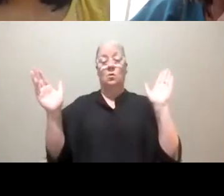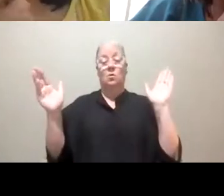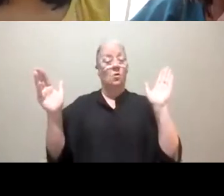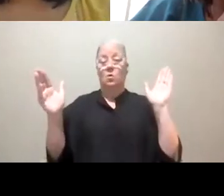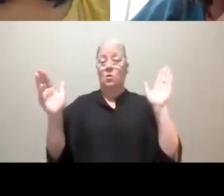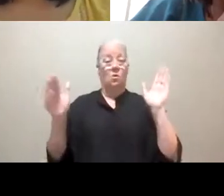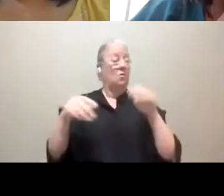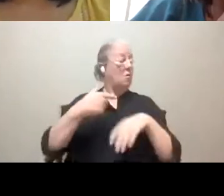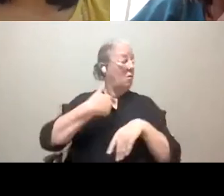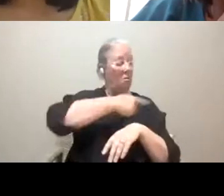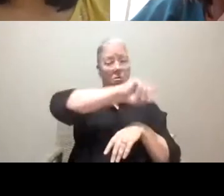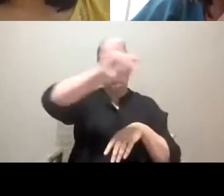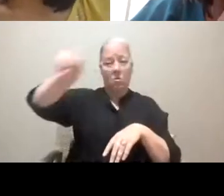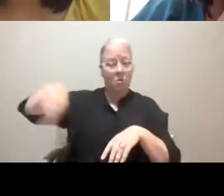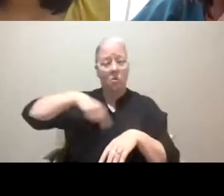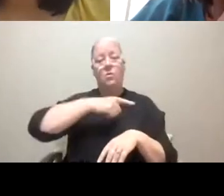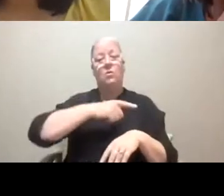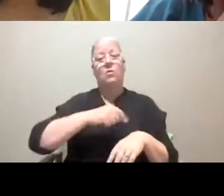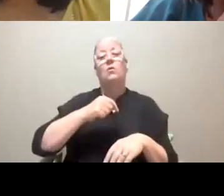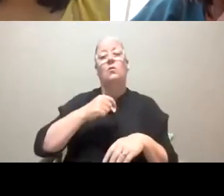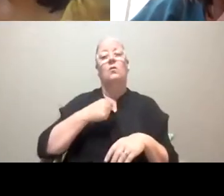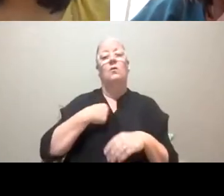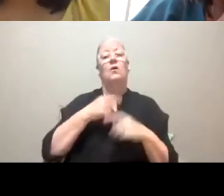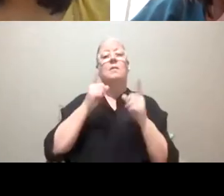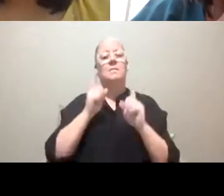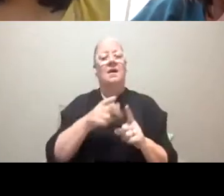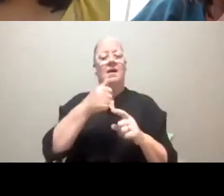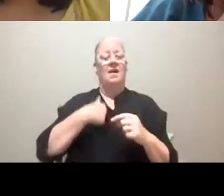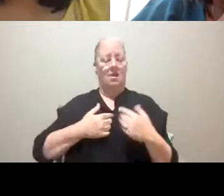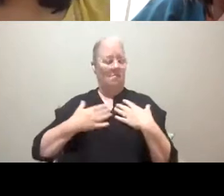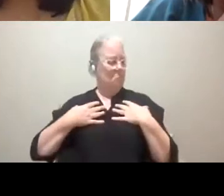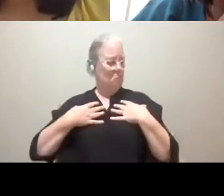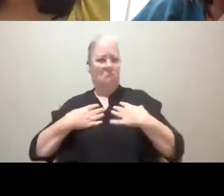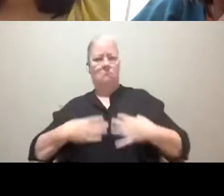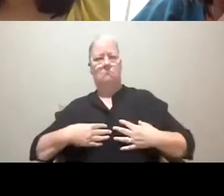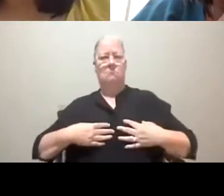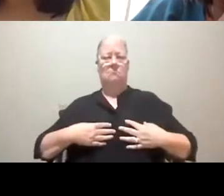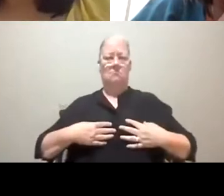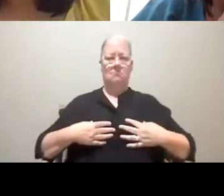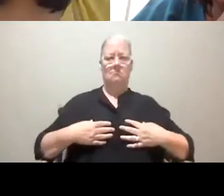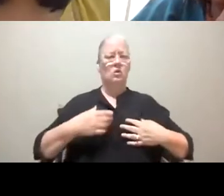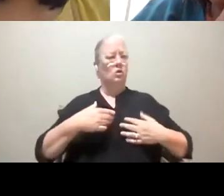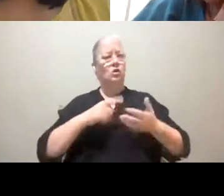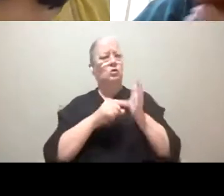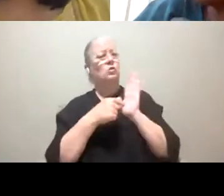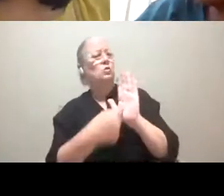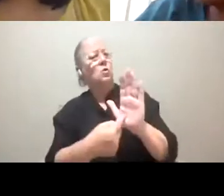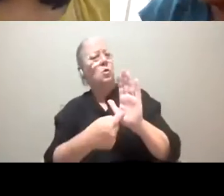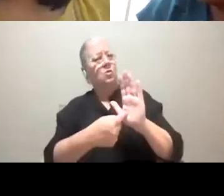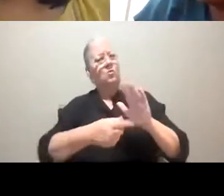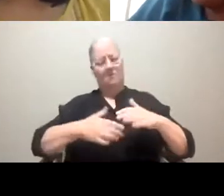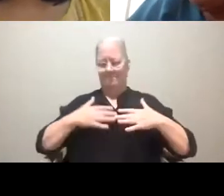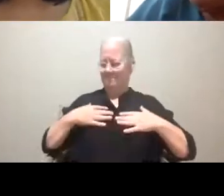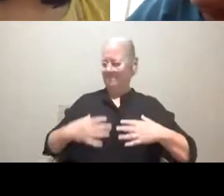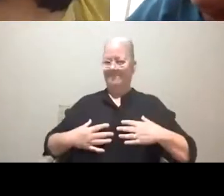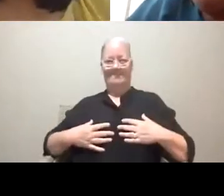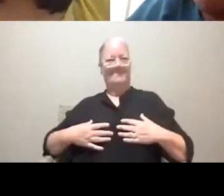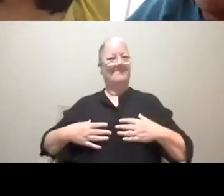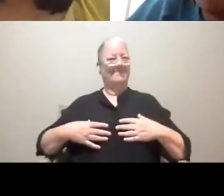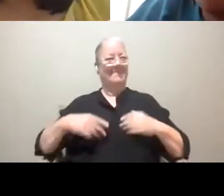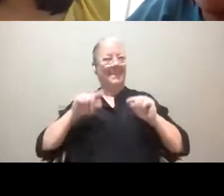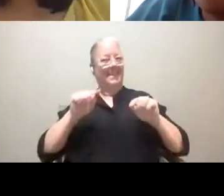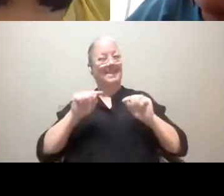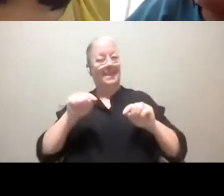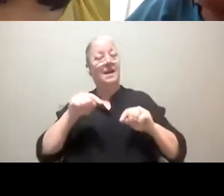sensitization has to come in our language, in our body language, in the way we design our programs. So that is an